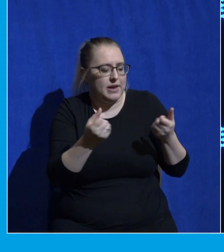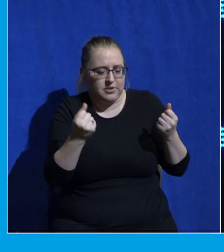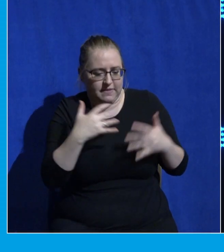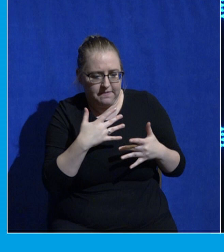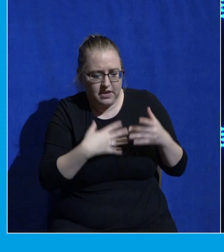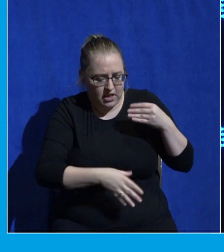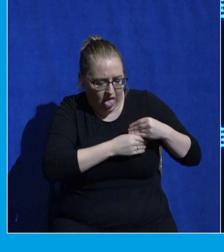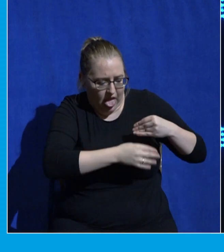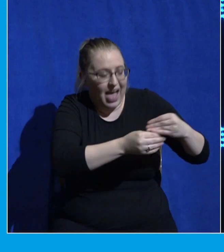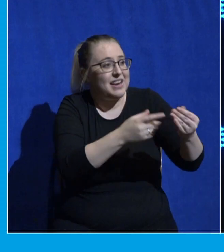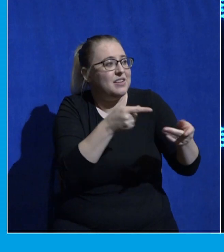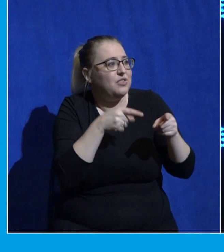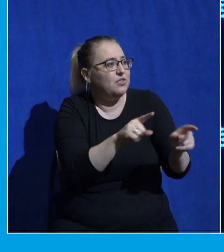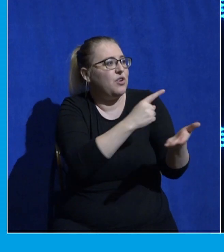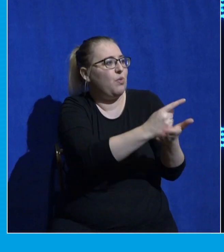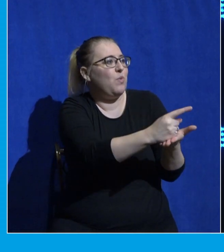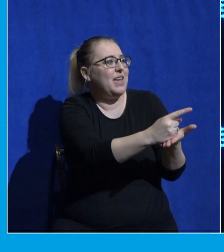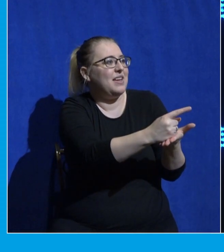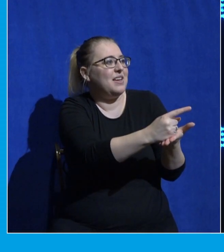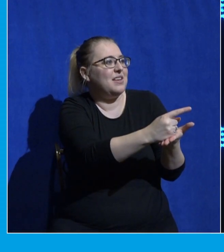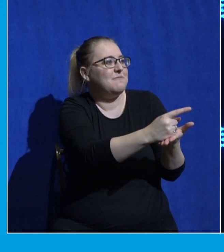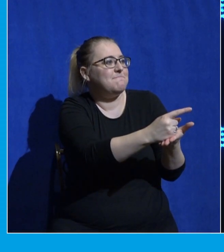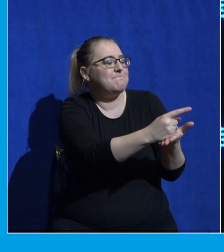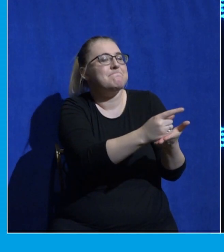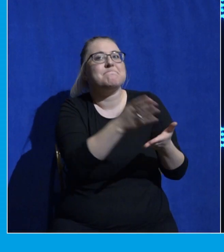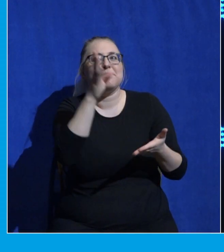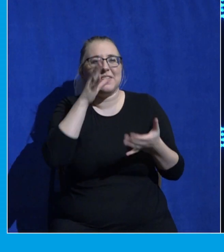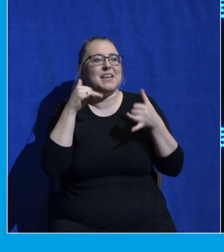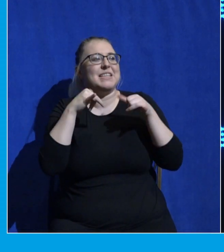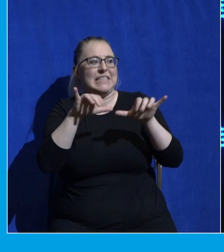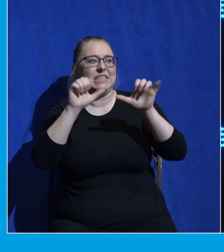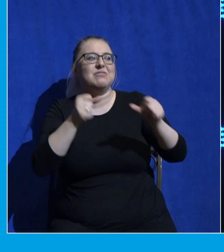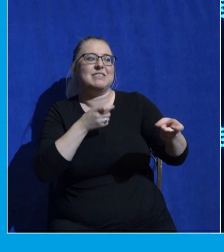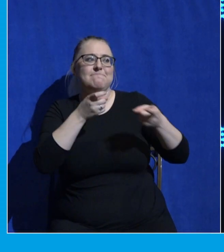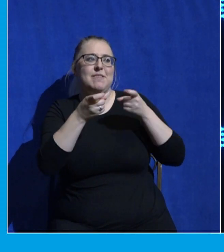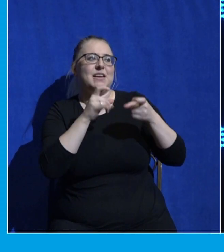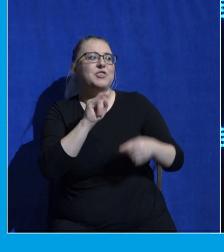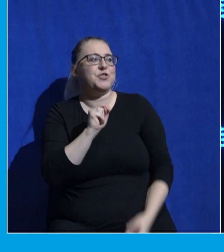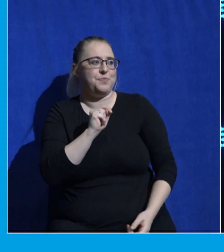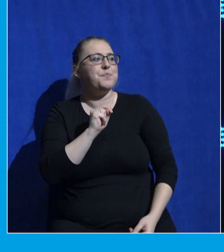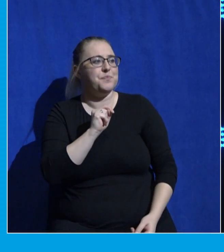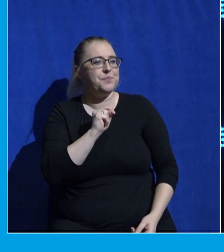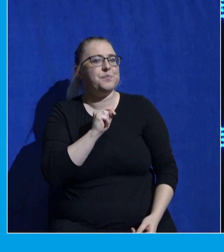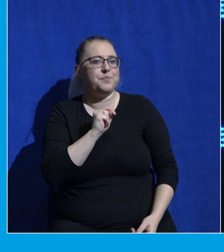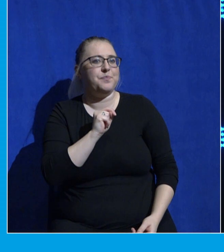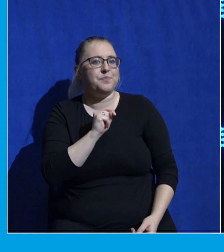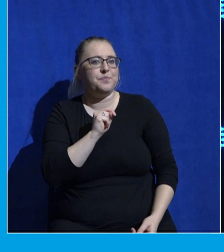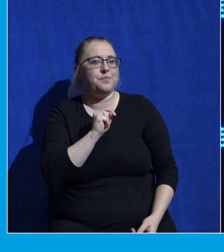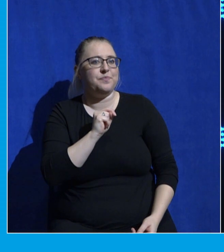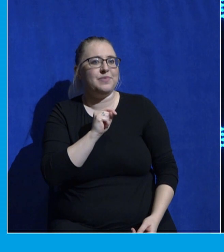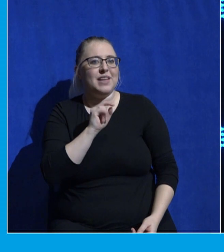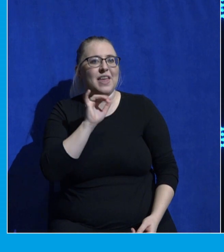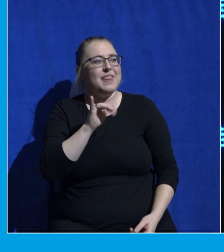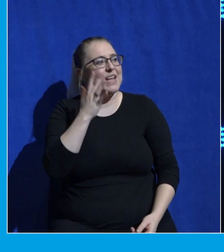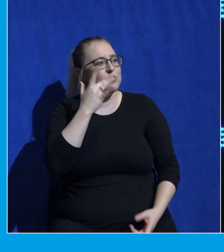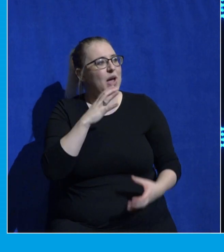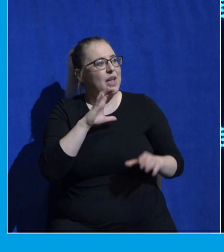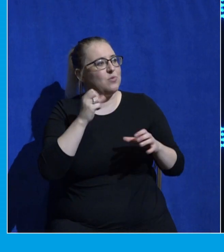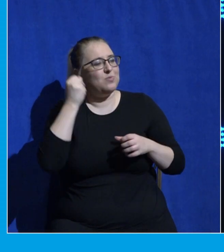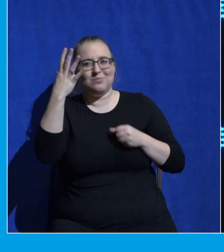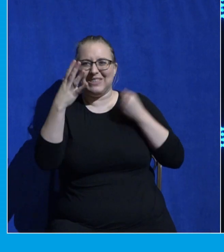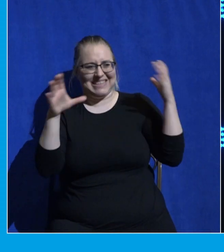week, it's not a fear that our God can't handle. Amen. This is what congregational singing is about. It's not about